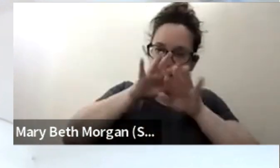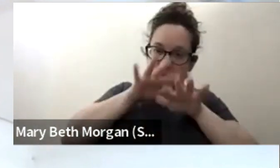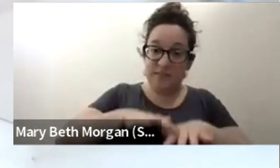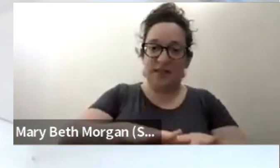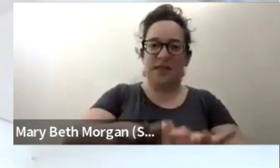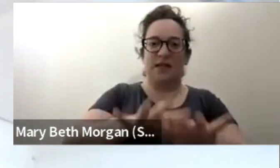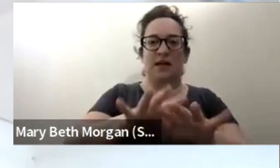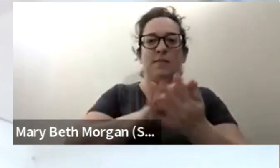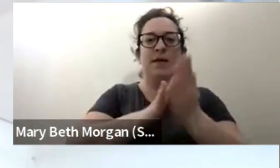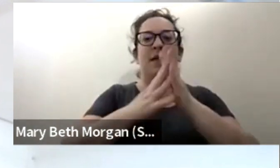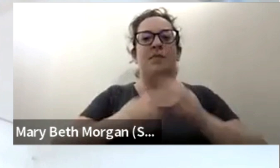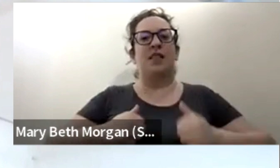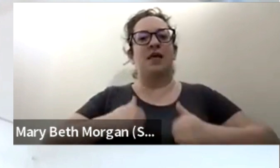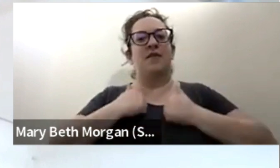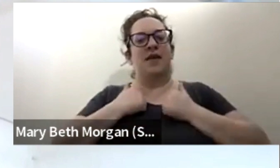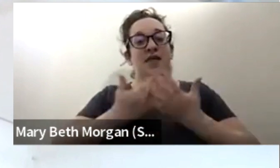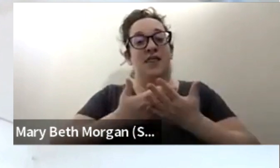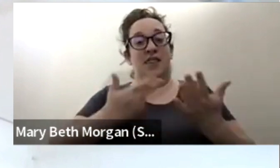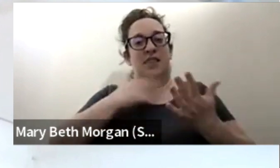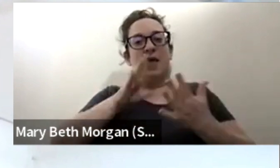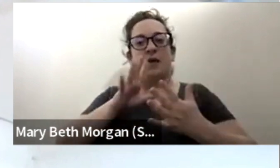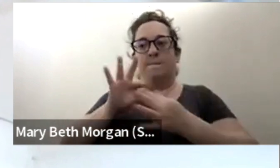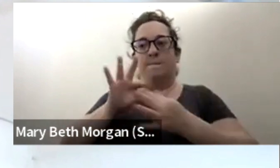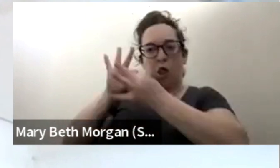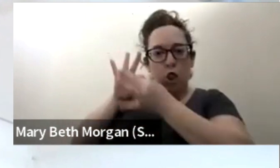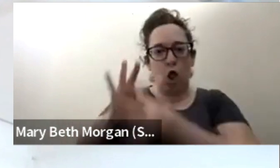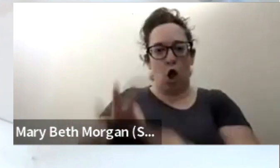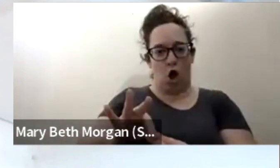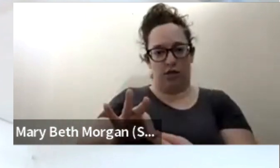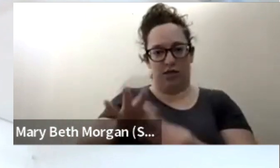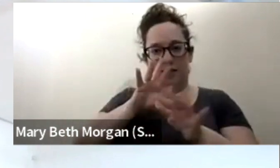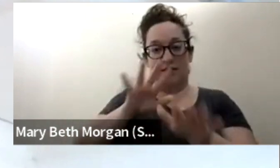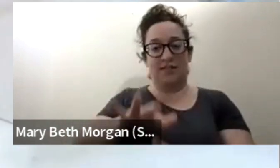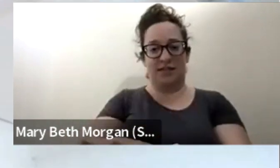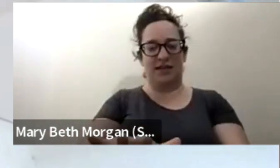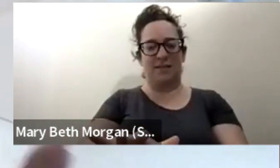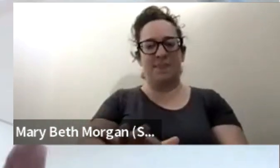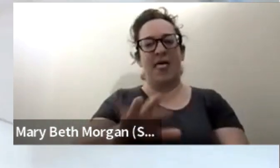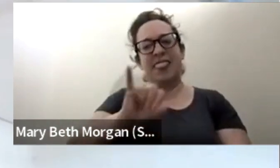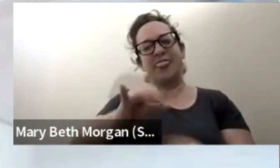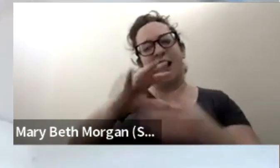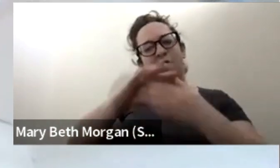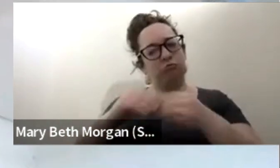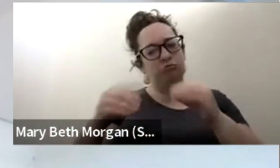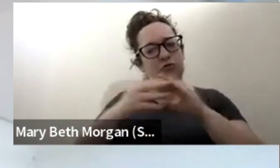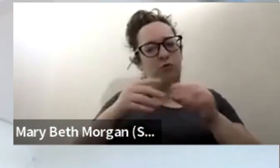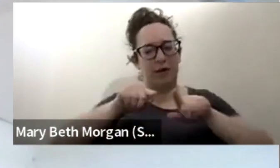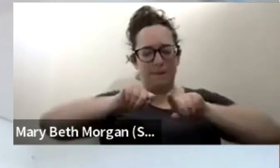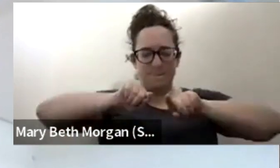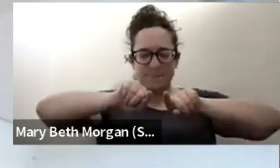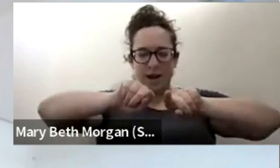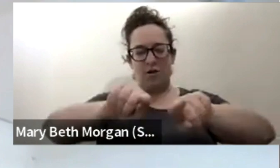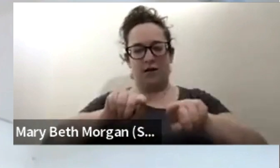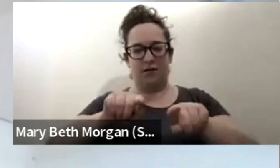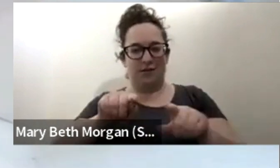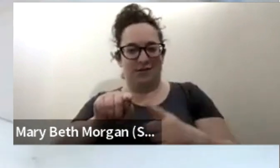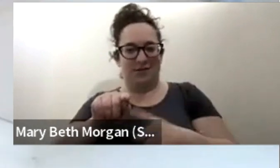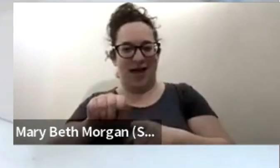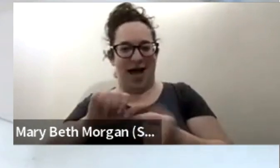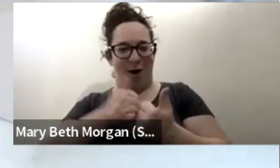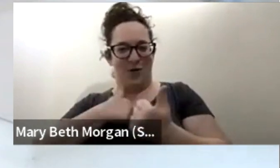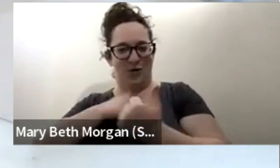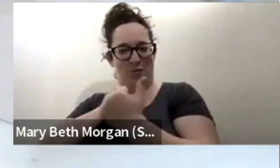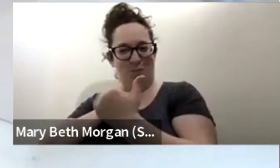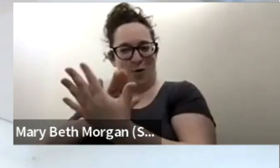actually became a living thing that belongs in the sea. And I think that with a character, particularly with Shakespeare, that you're looking